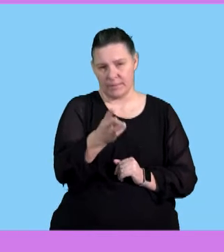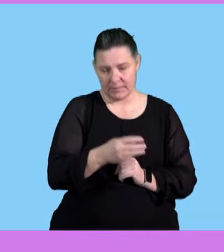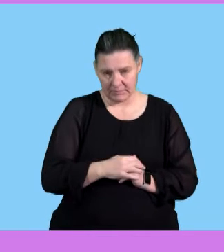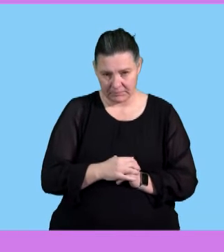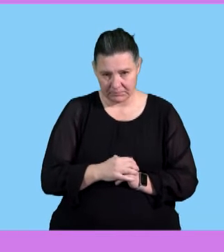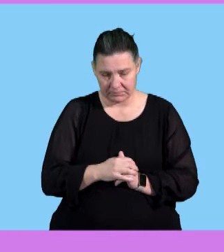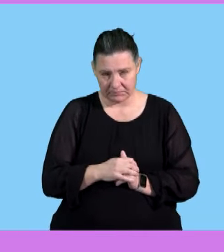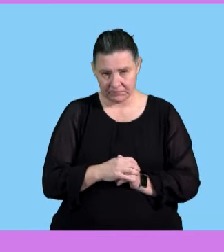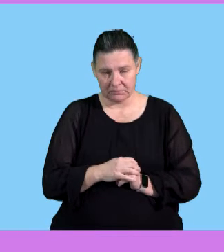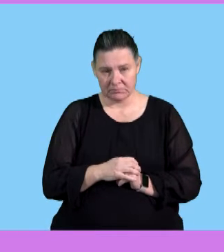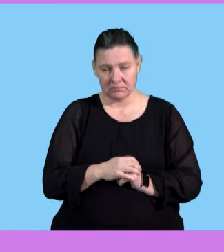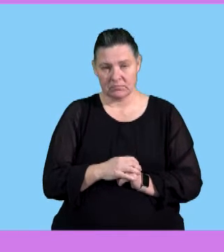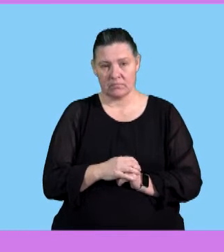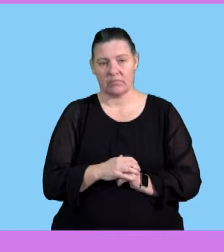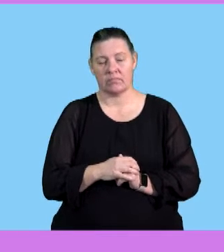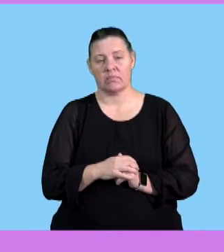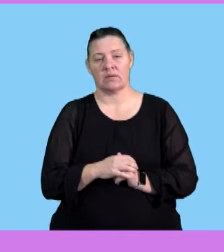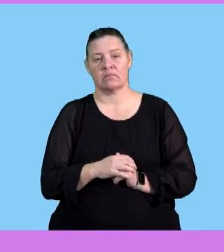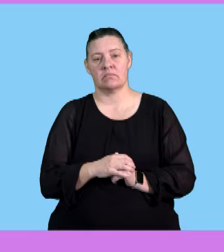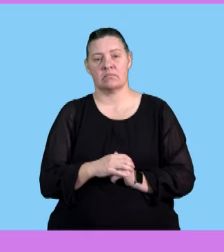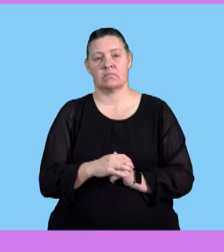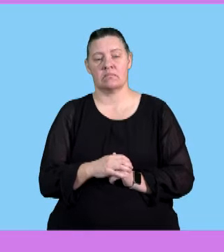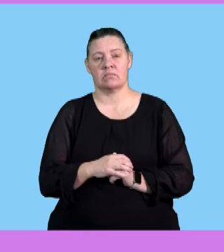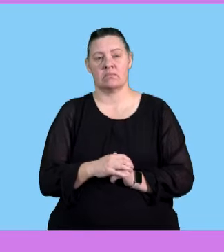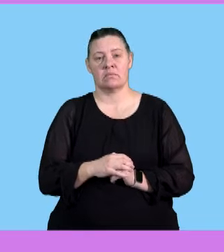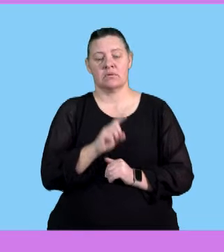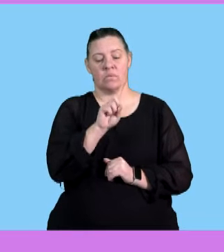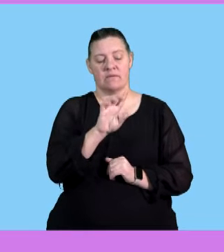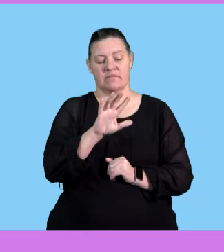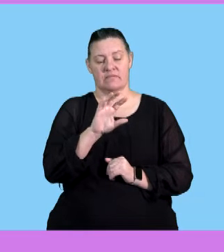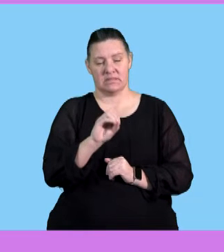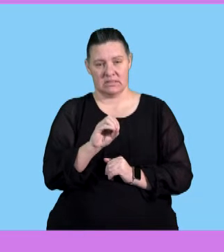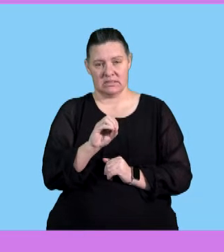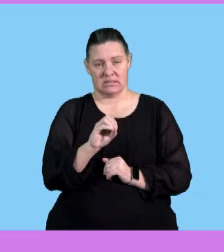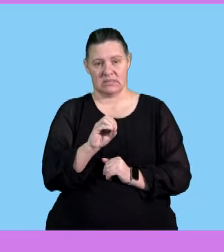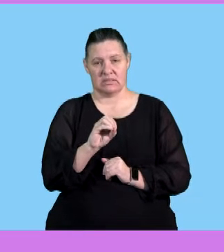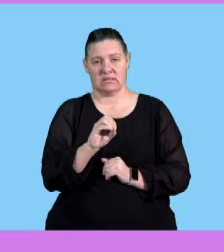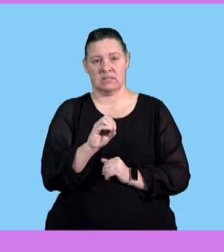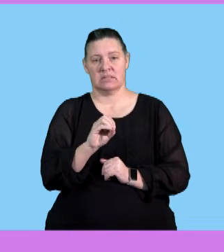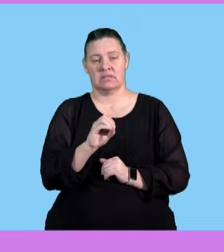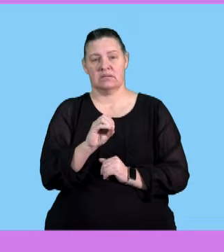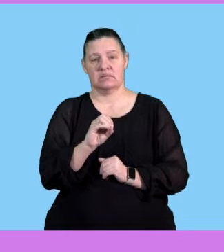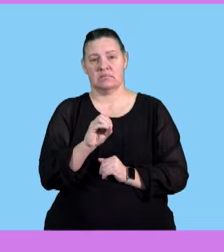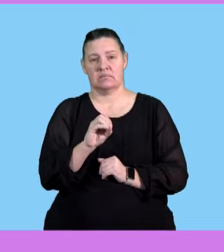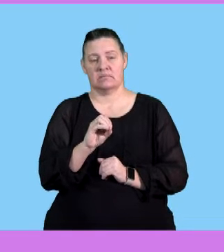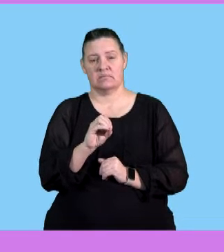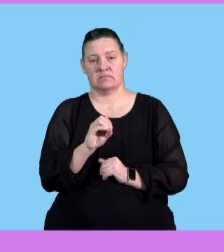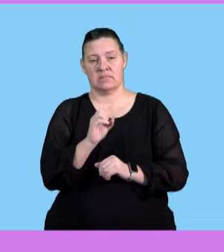given whenever you need to work with it. So it's going to be 150 for the money,